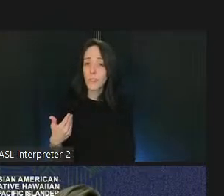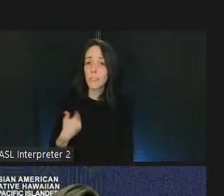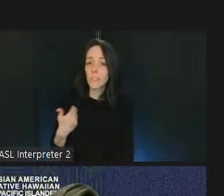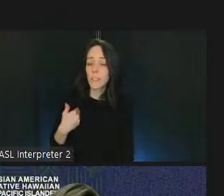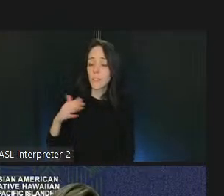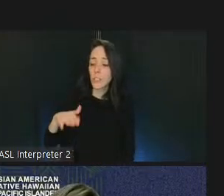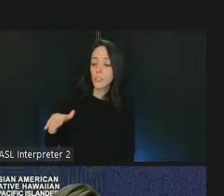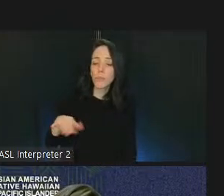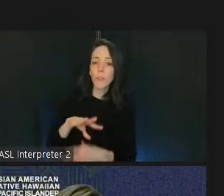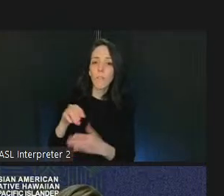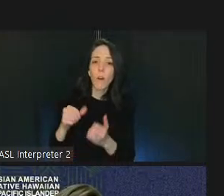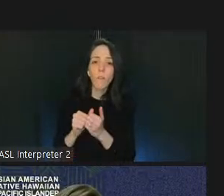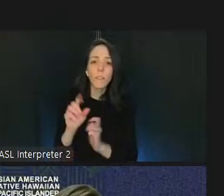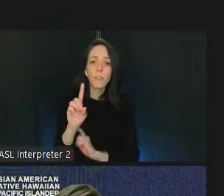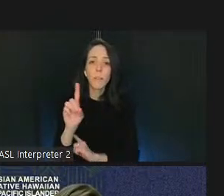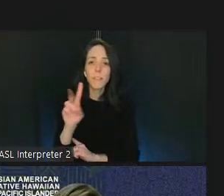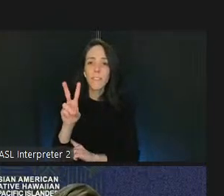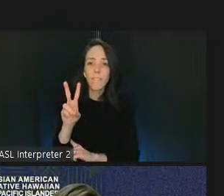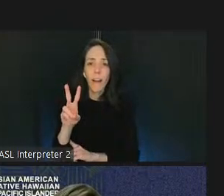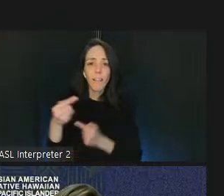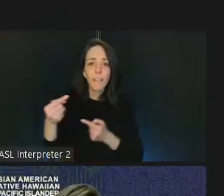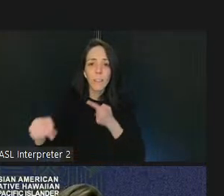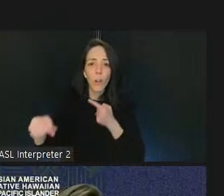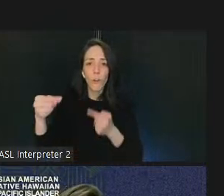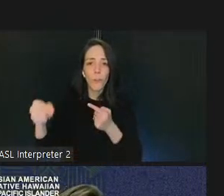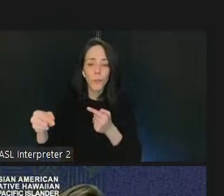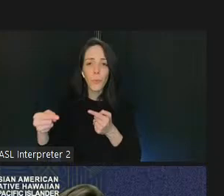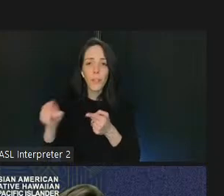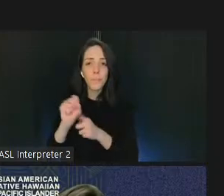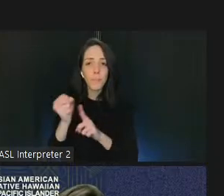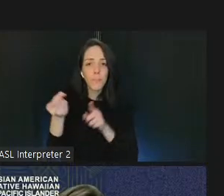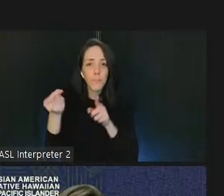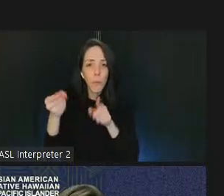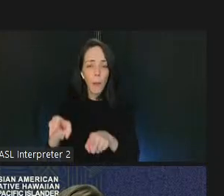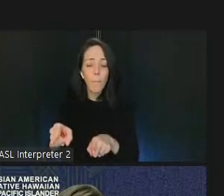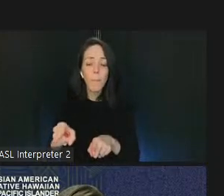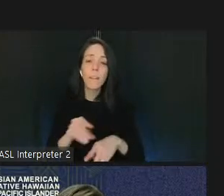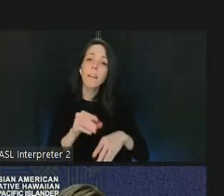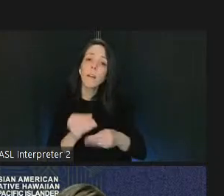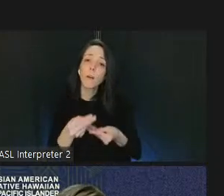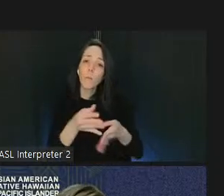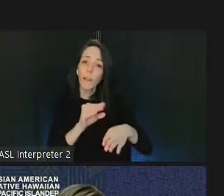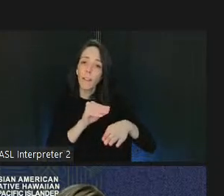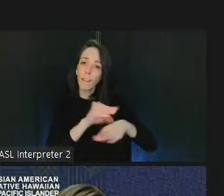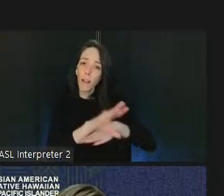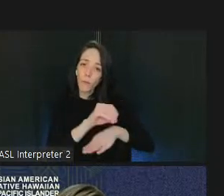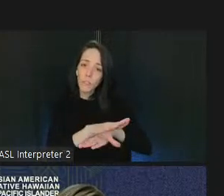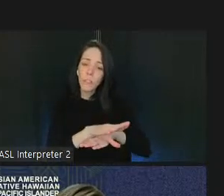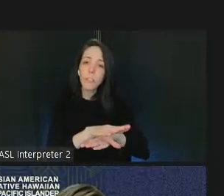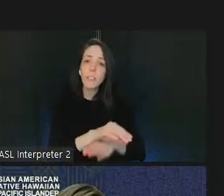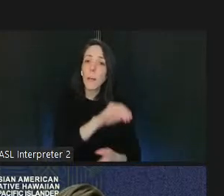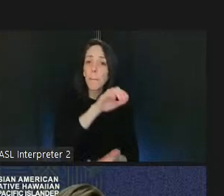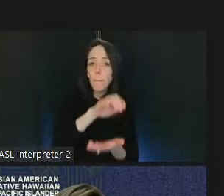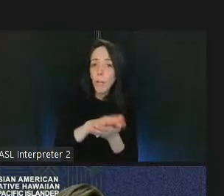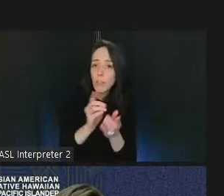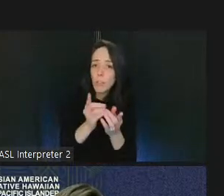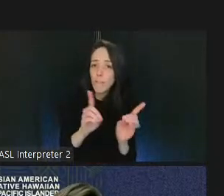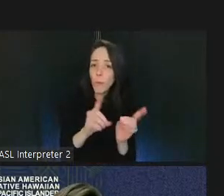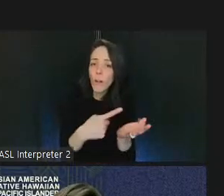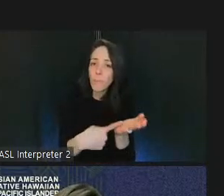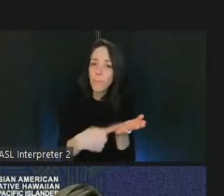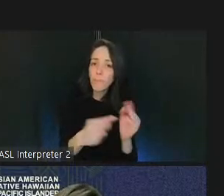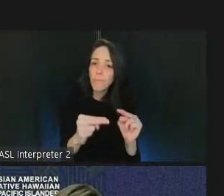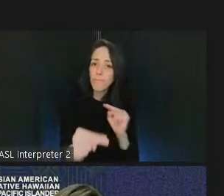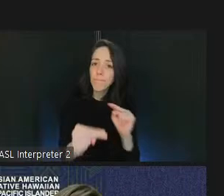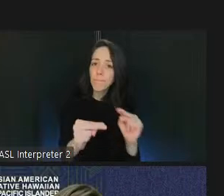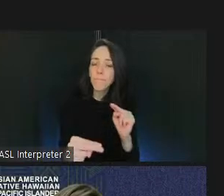domestic relations conflicts. Counseling is provided to individuals for issues concerning marriage or divorce, and mediation